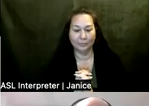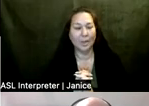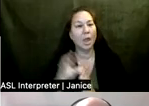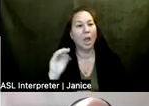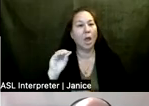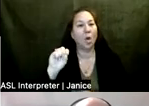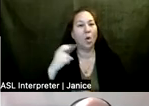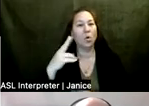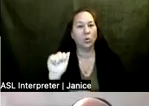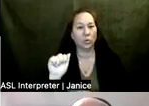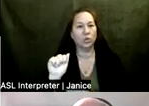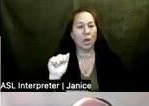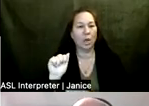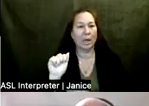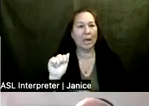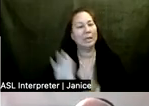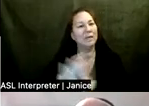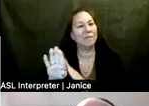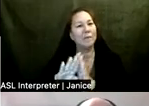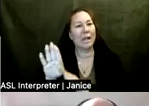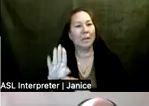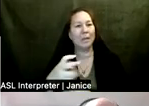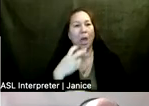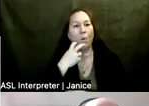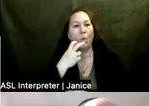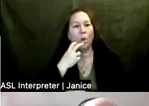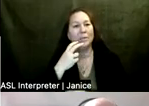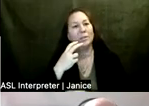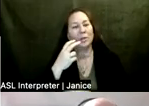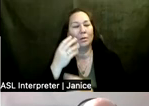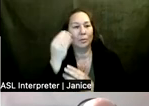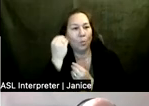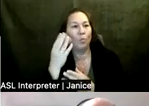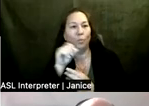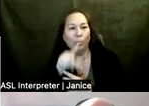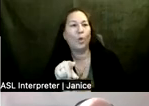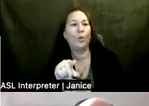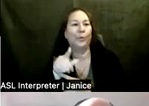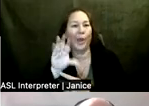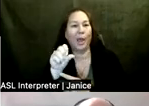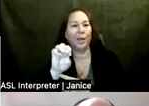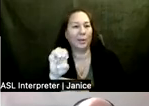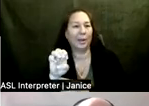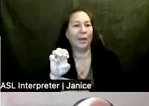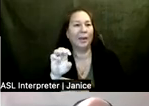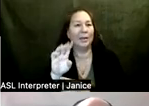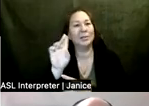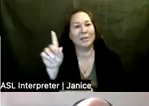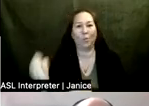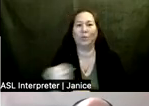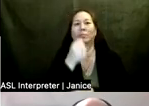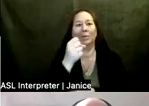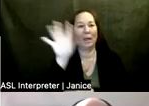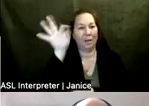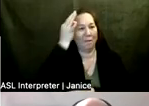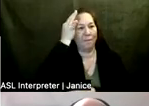a whistleblower case that ended up in federal district court. That case ended up, the Department of Labor was